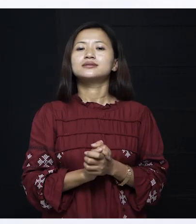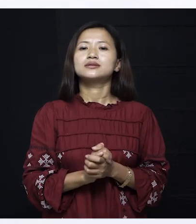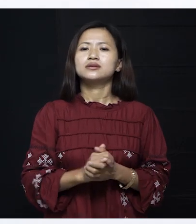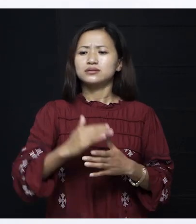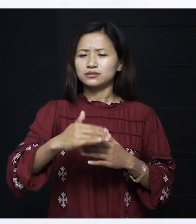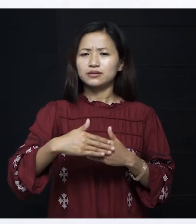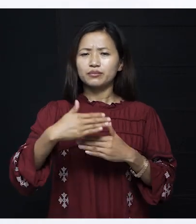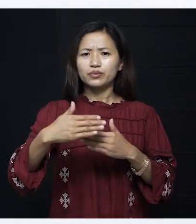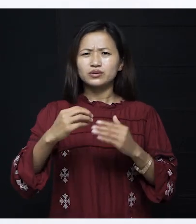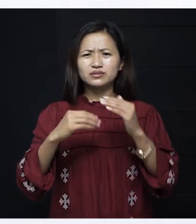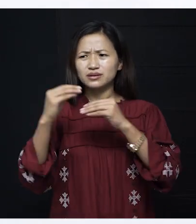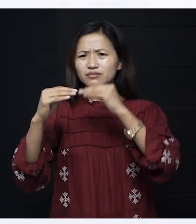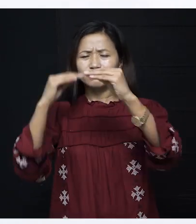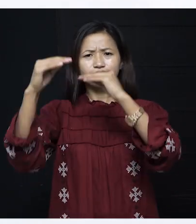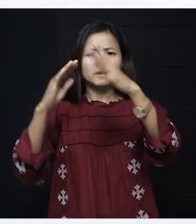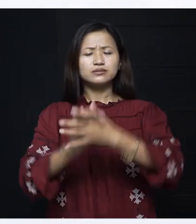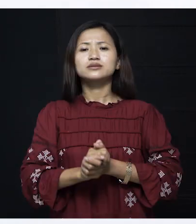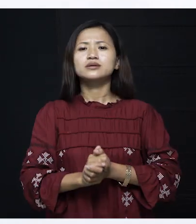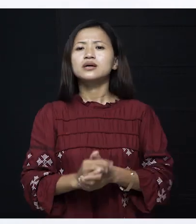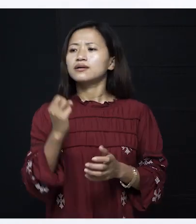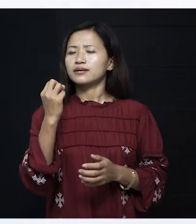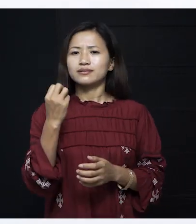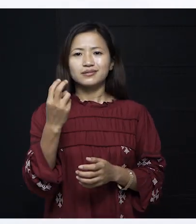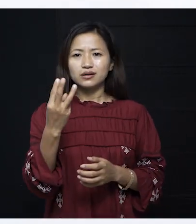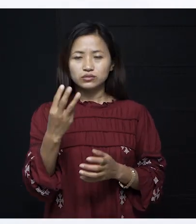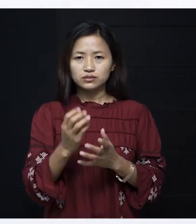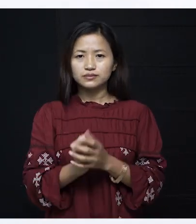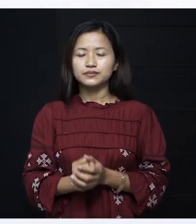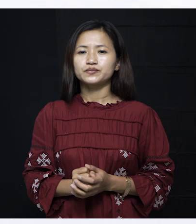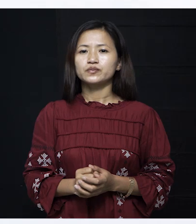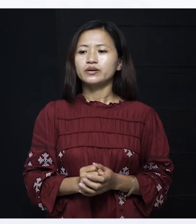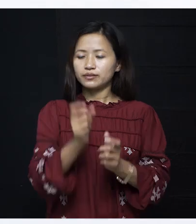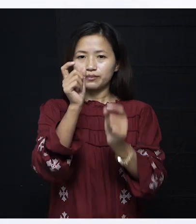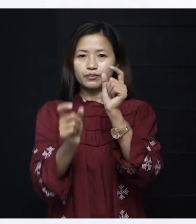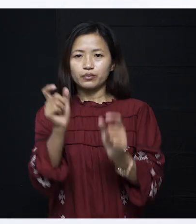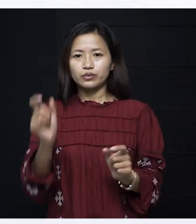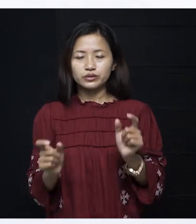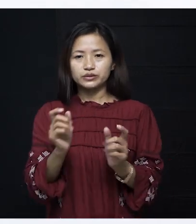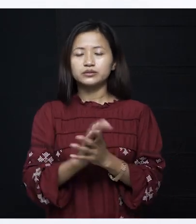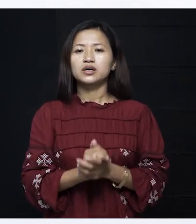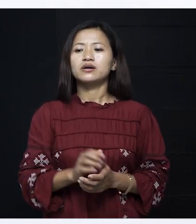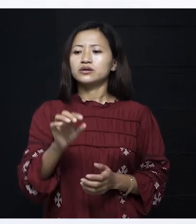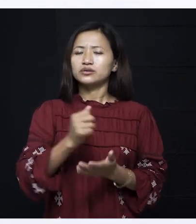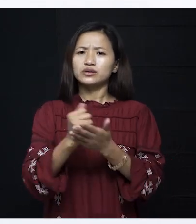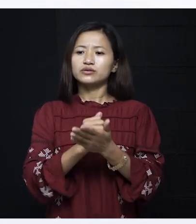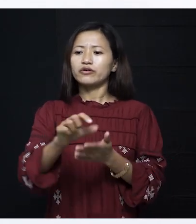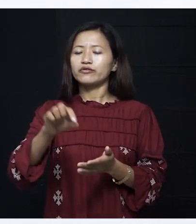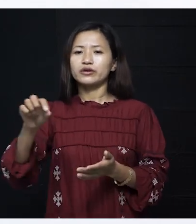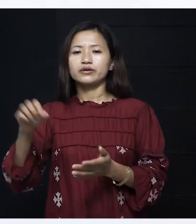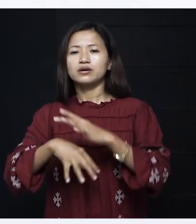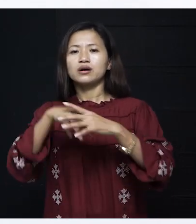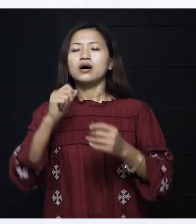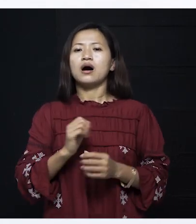the process, okay? This is the process of counting the population, trying to find out how many people